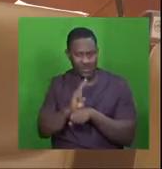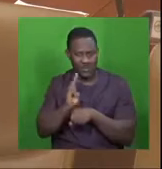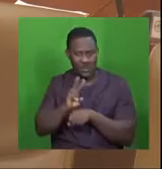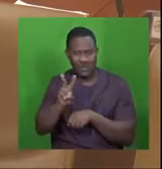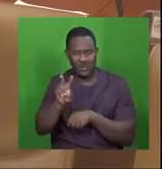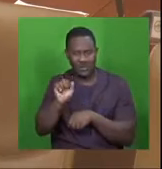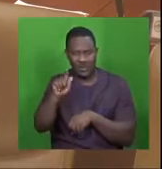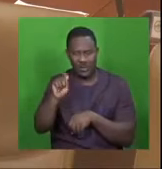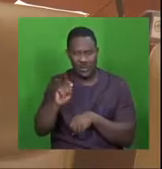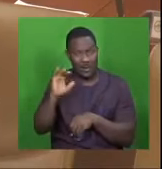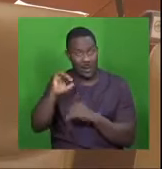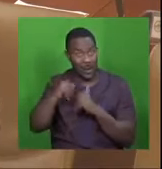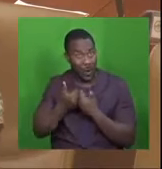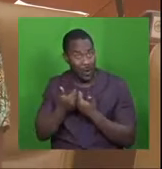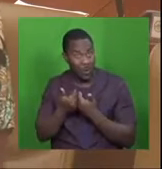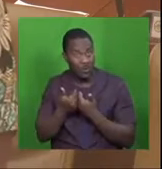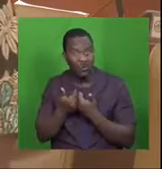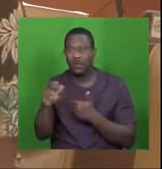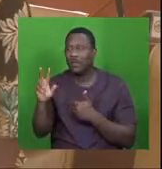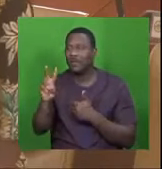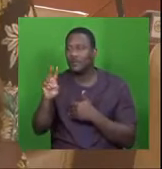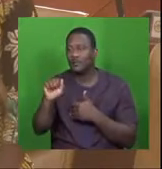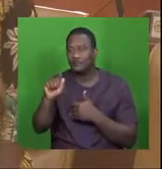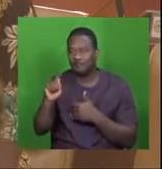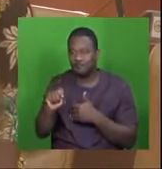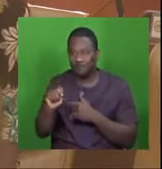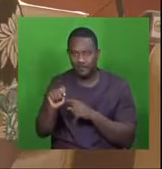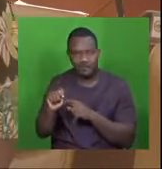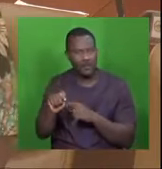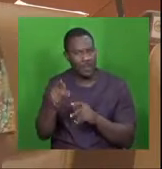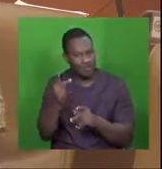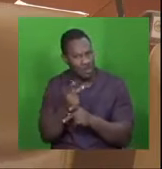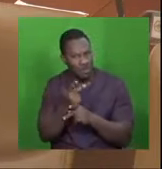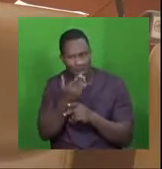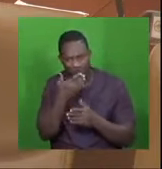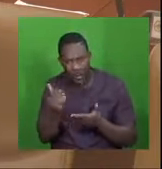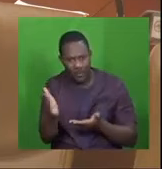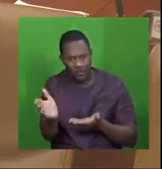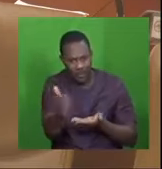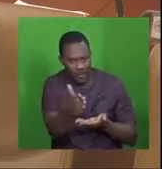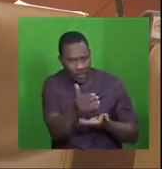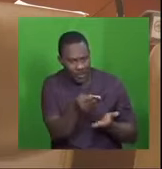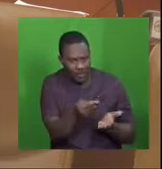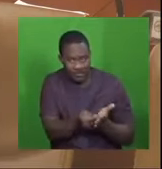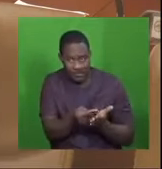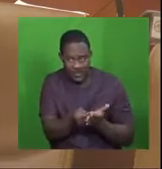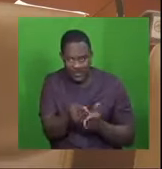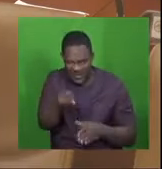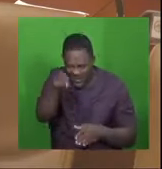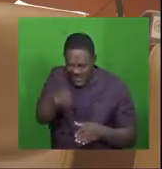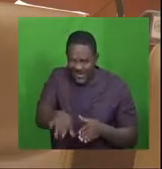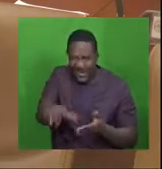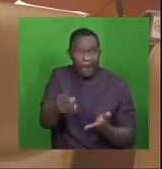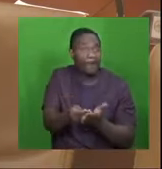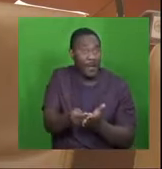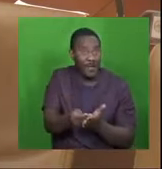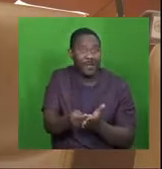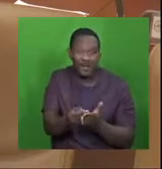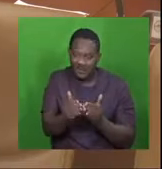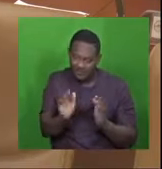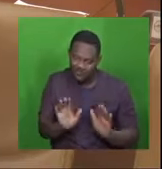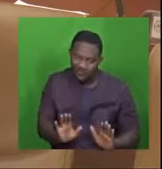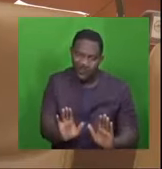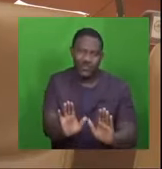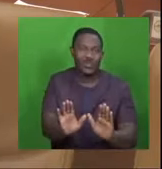VAT because VAT is a more sustained way of collecting revenue. And we need this revenue to push